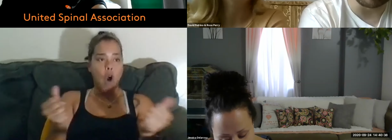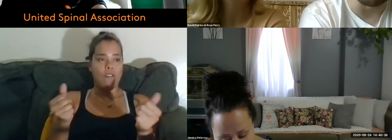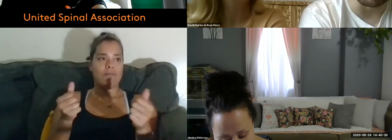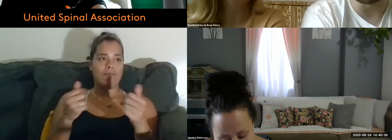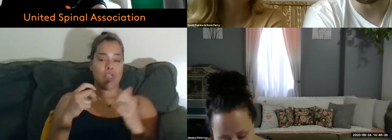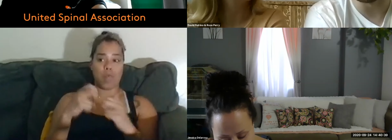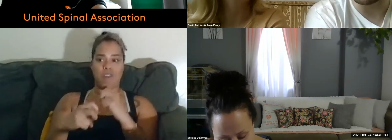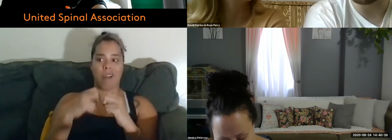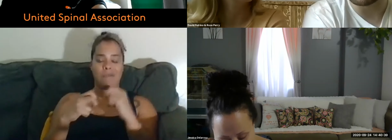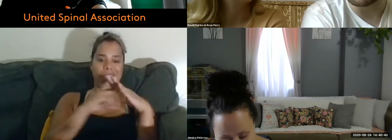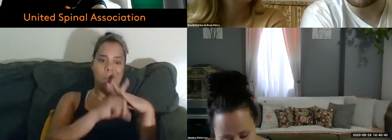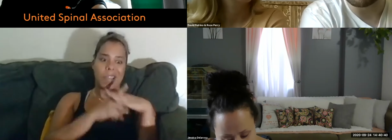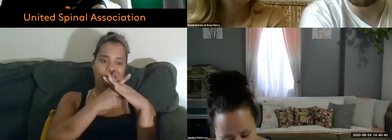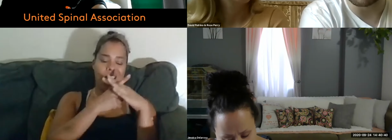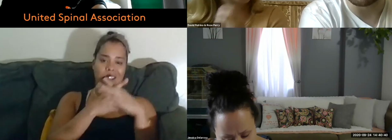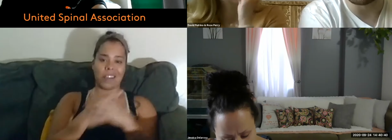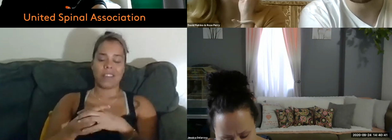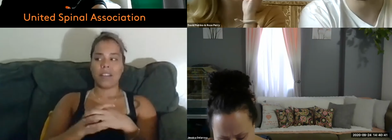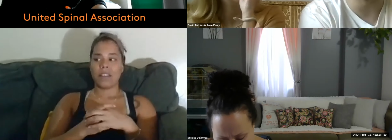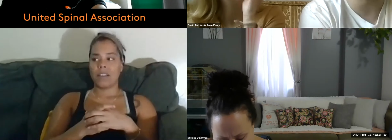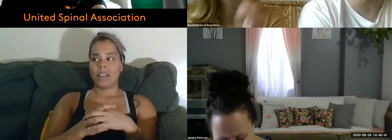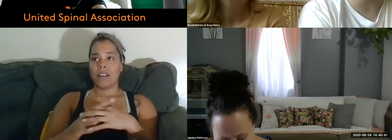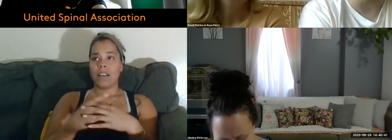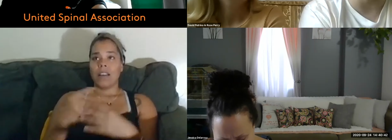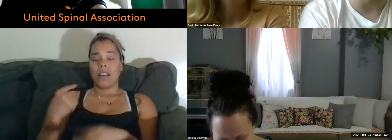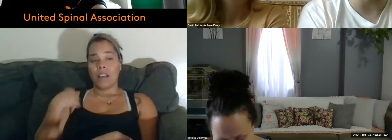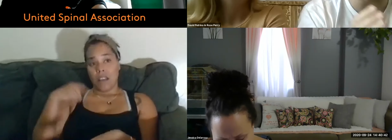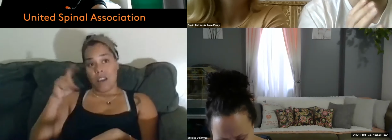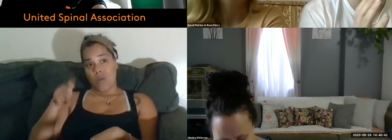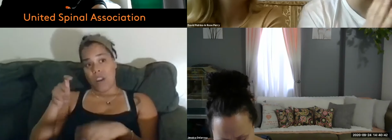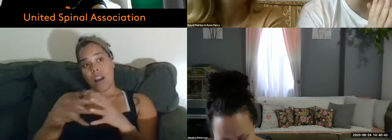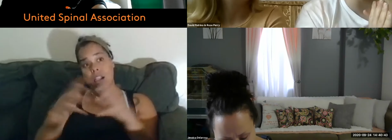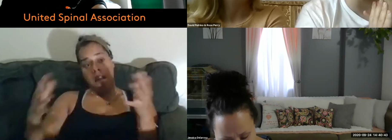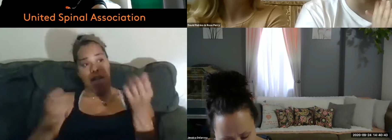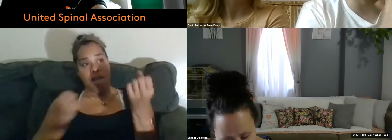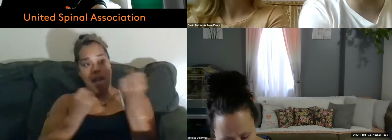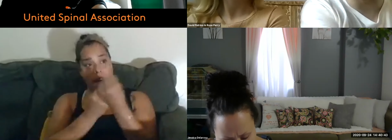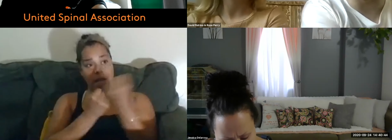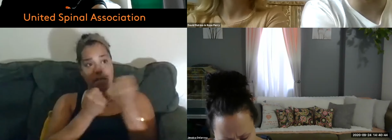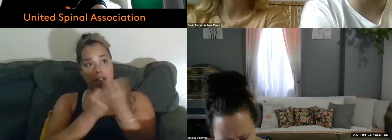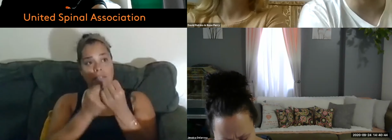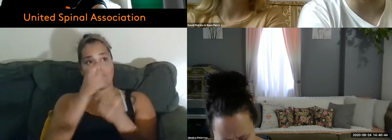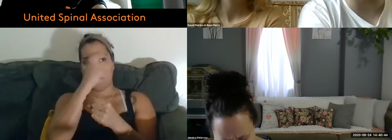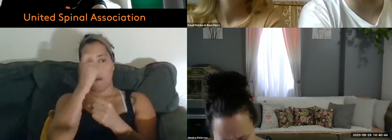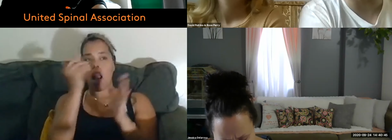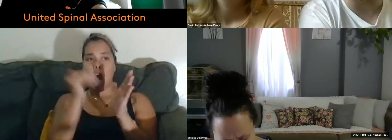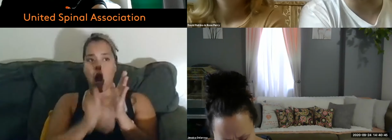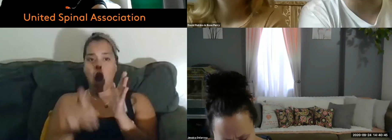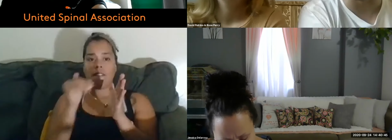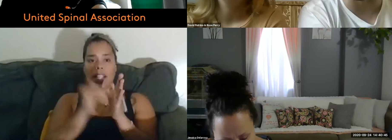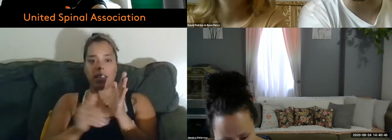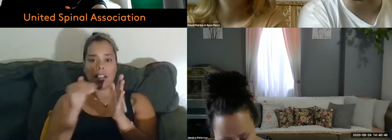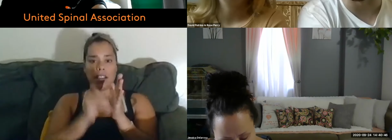internet. And we need a lot of advocacy because it's constantly, we're moving